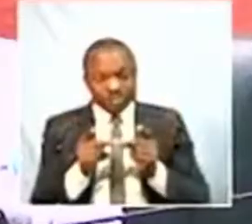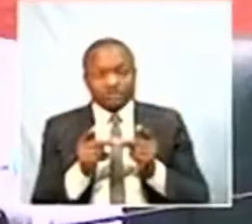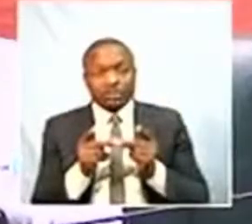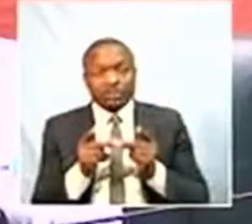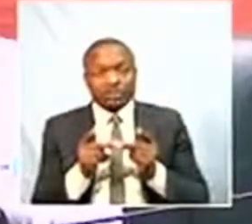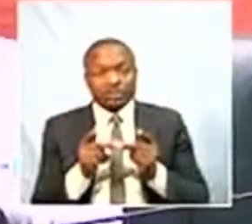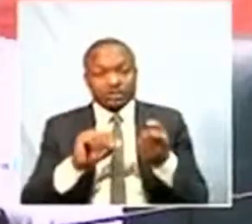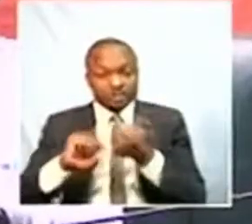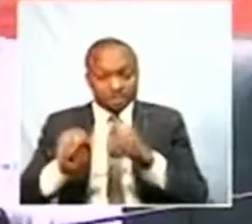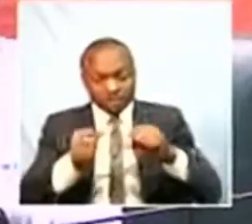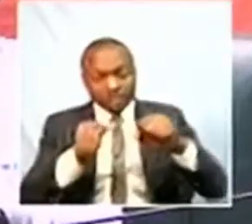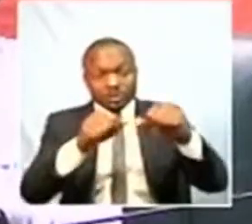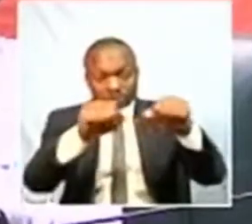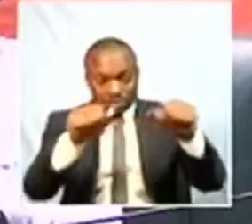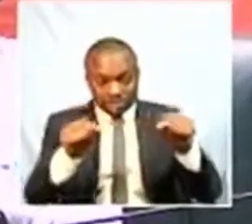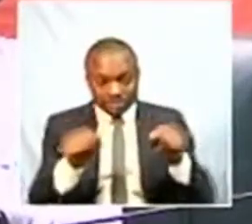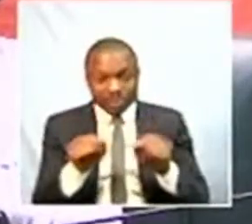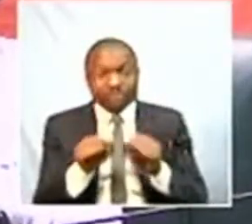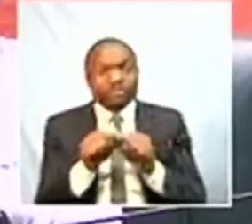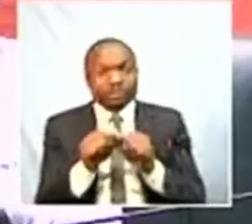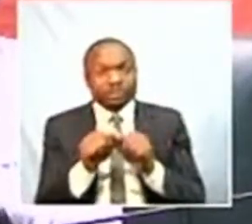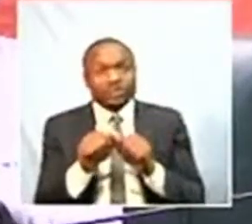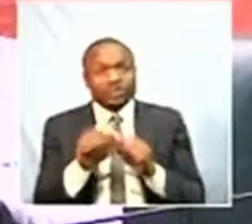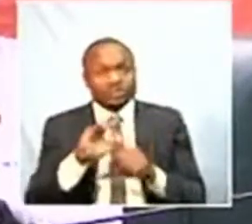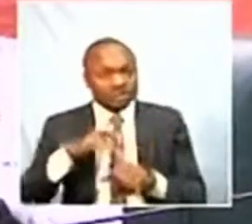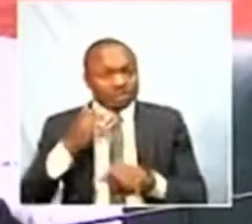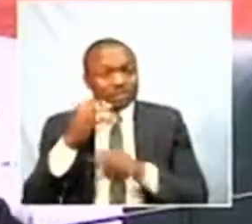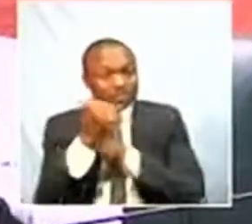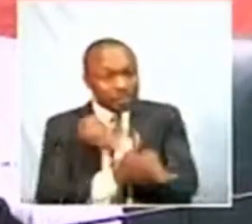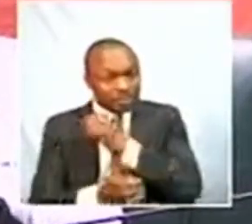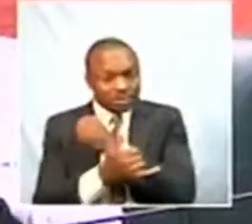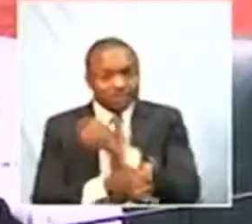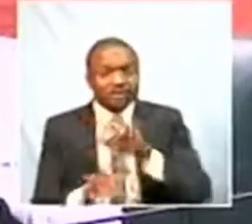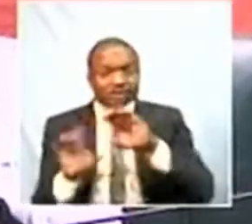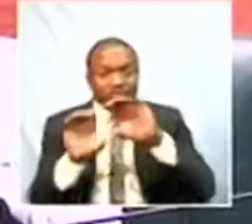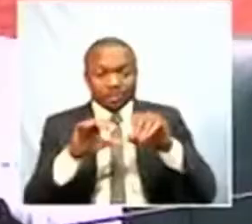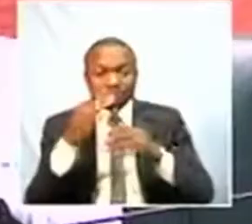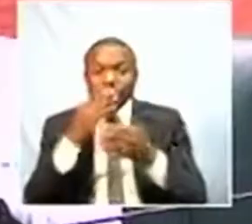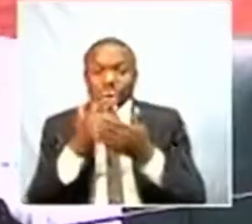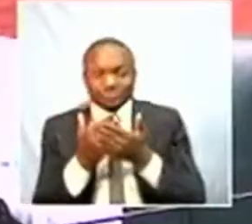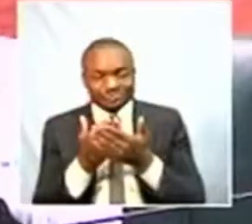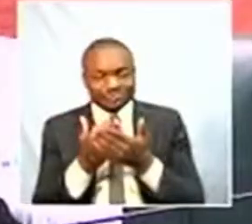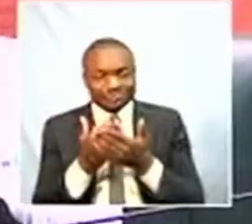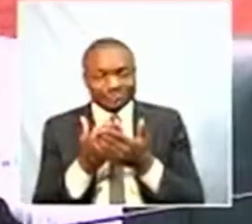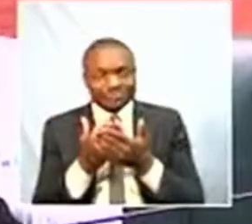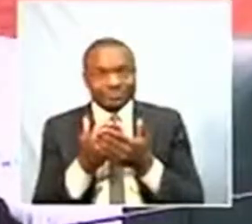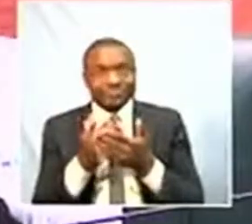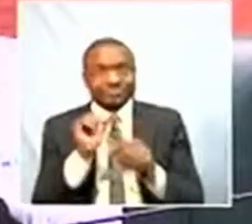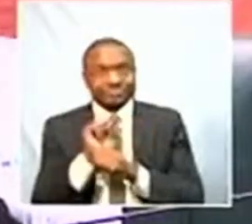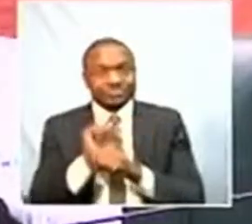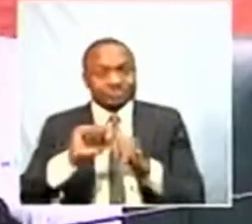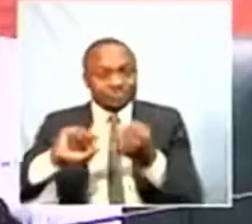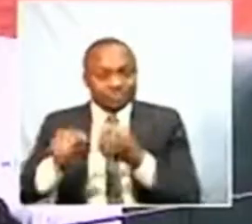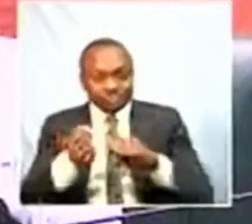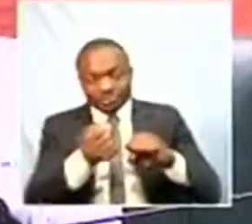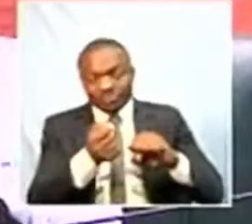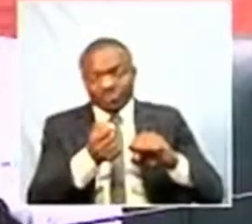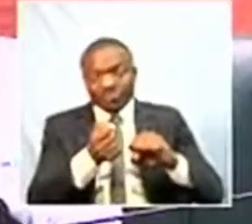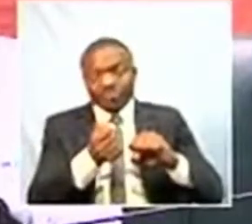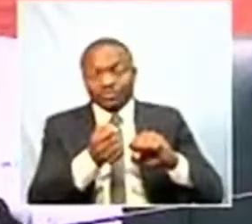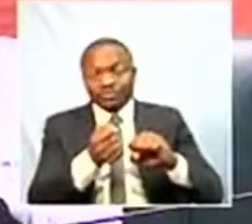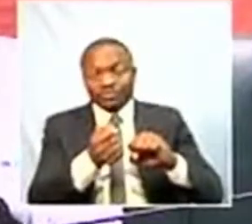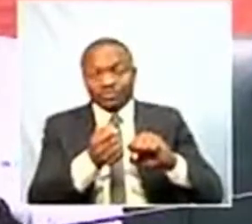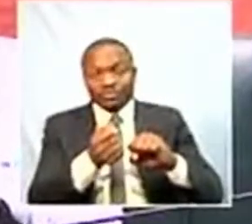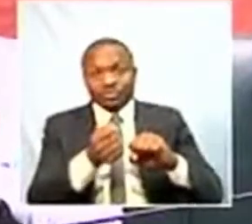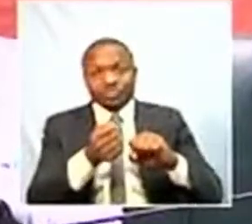as conservation areas. Madam Speaker, I feel the country is doing a good job in protecting and conserving the